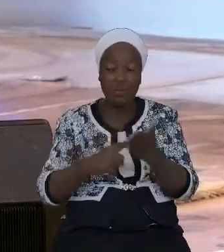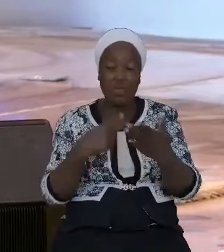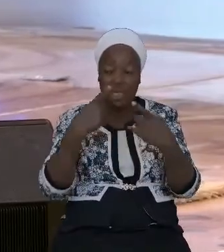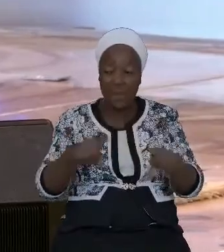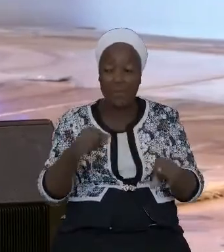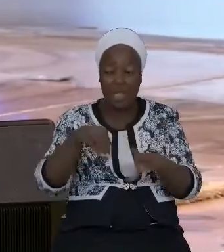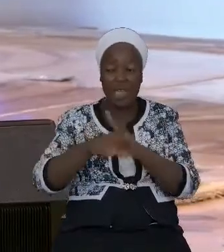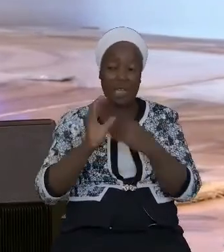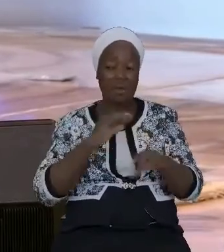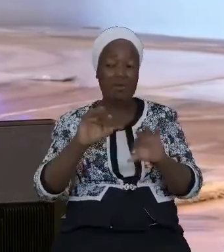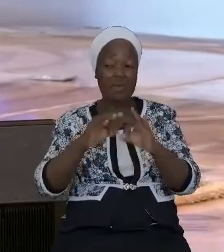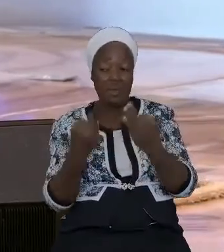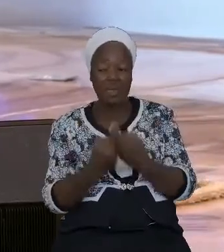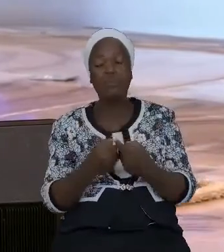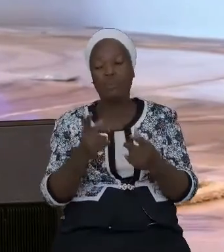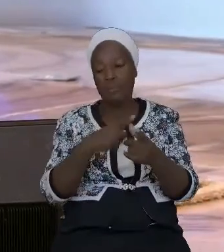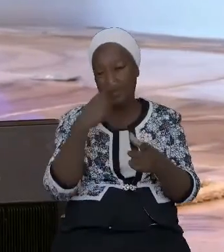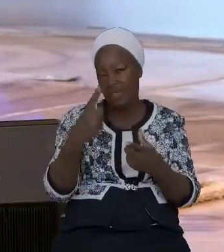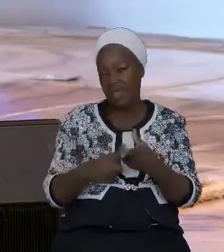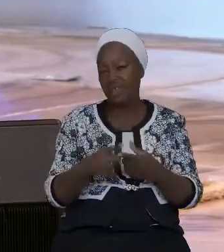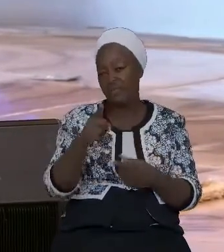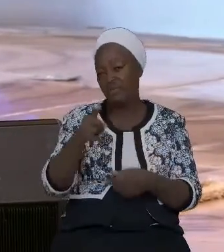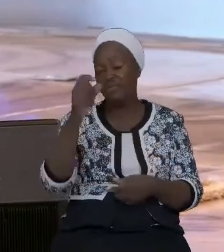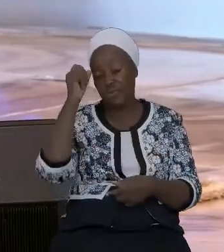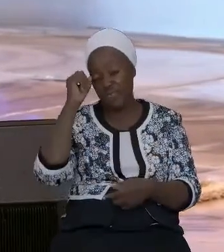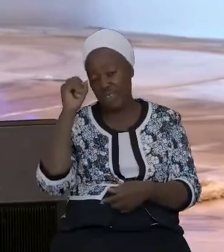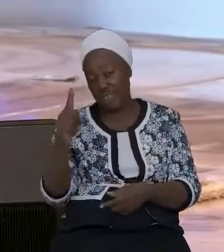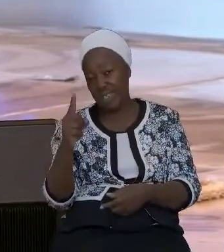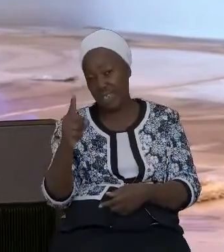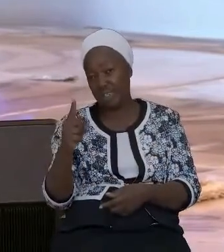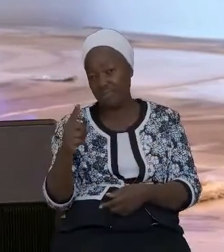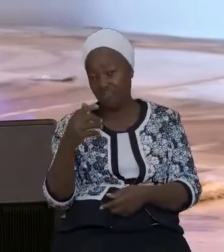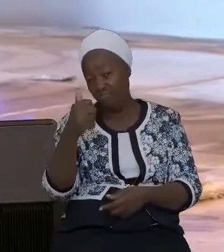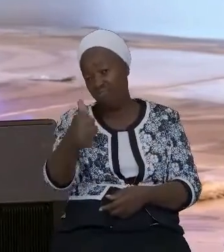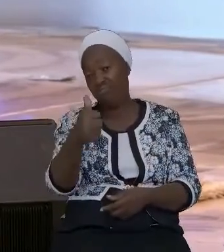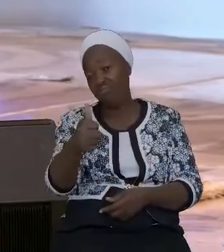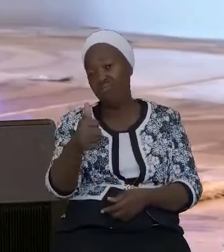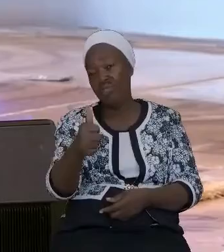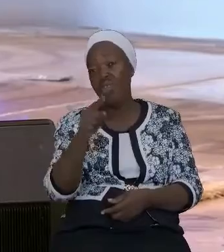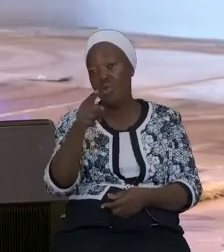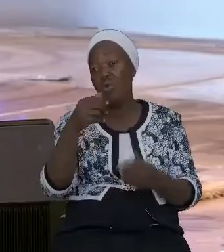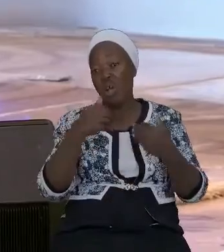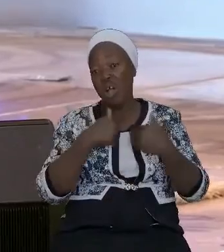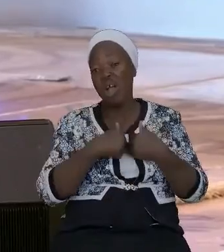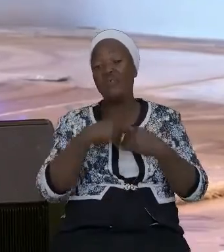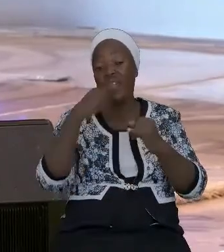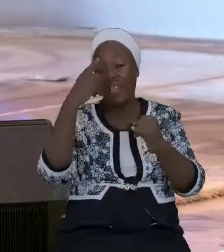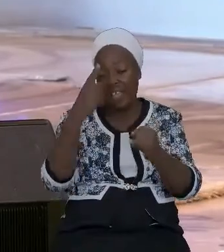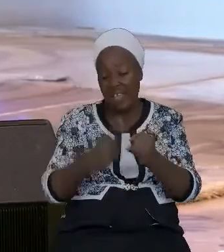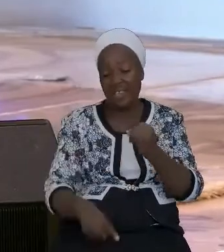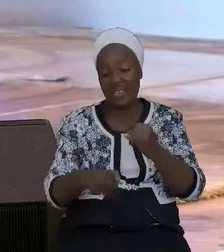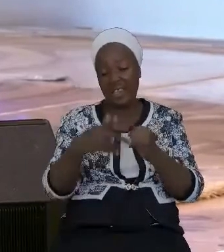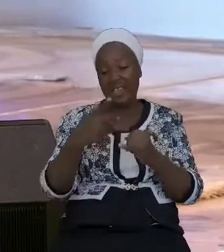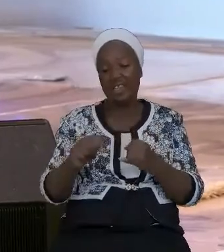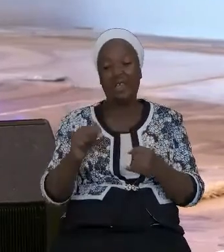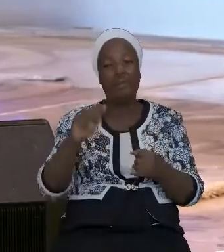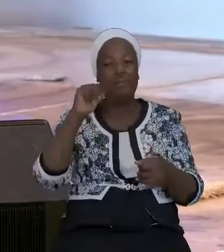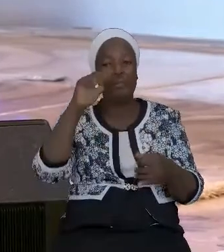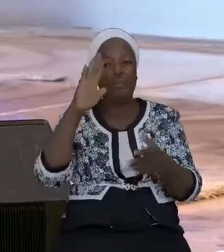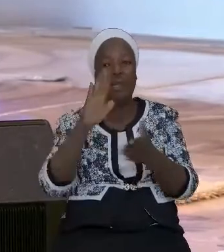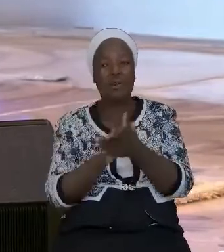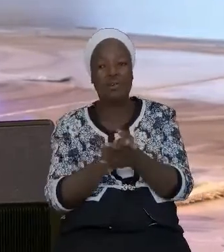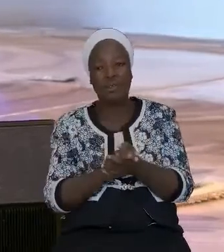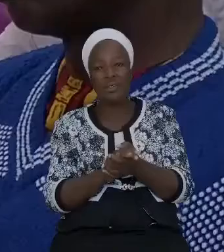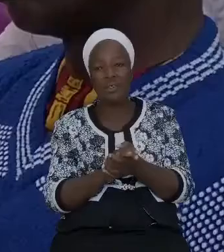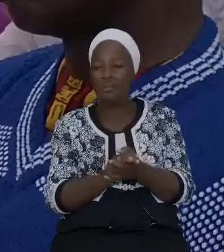through, then you understand by yourself you have ended the marriage.